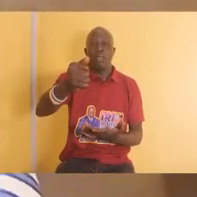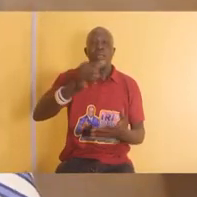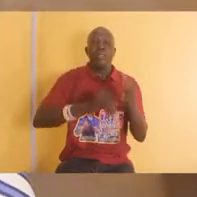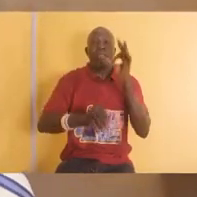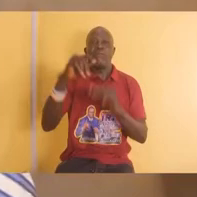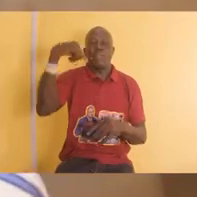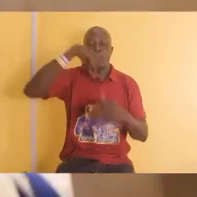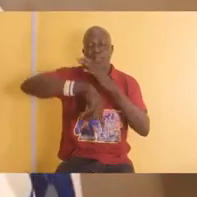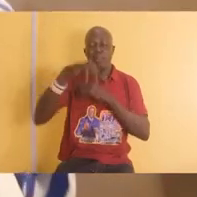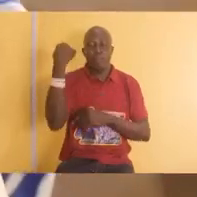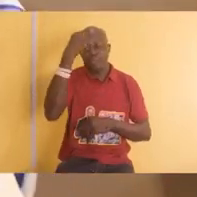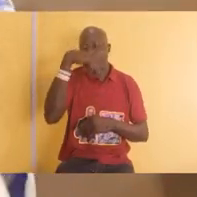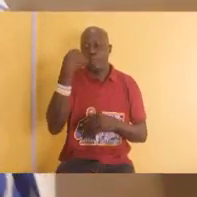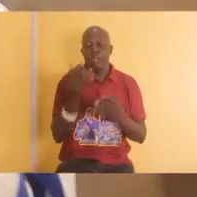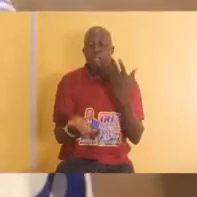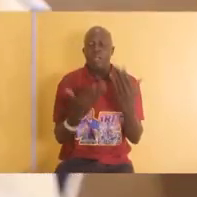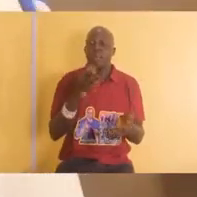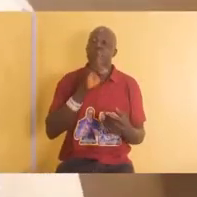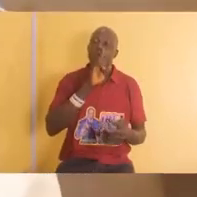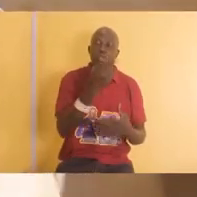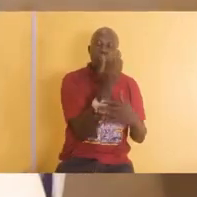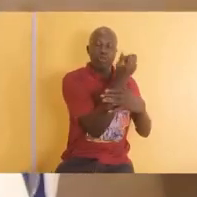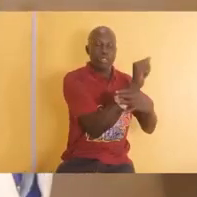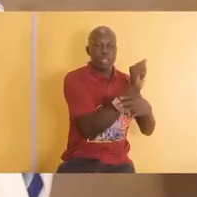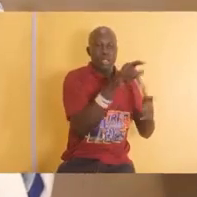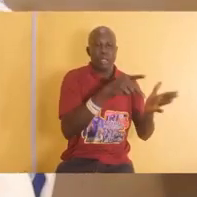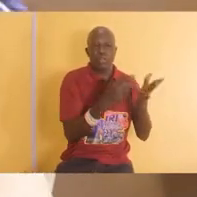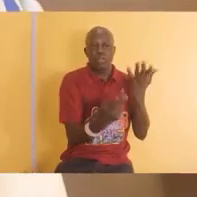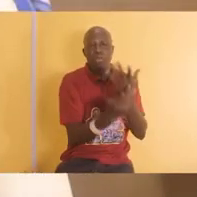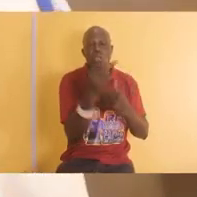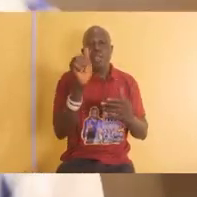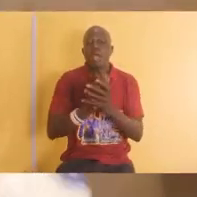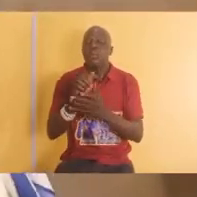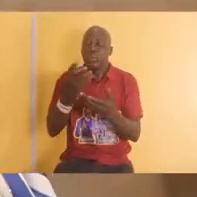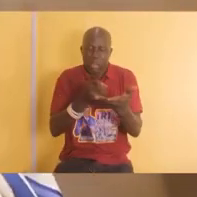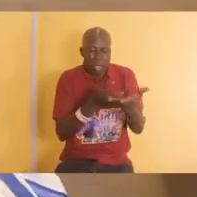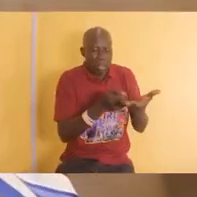Amen. Fire. You're on Facebook. Make sure you share program. Make sure you